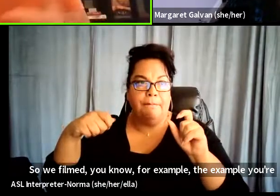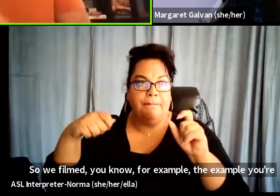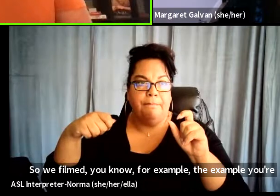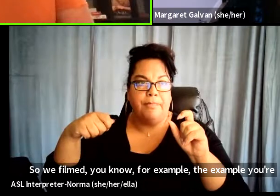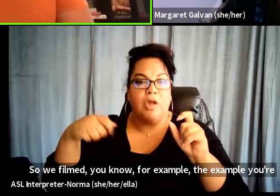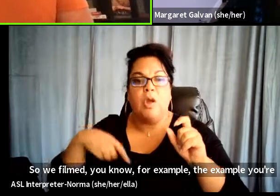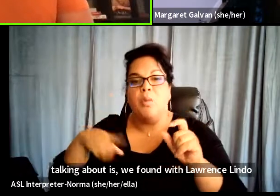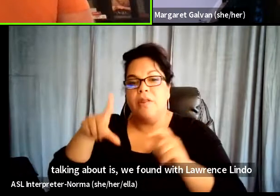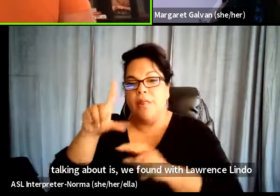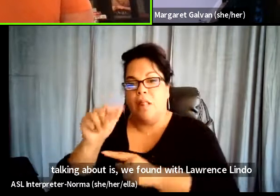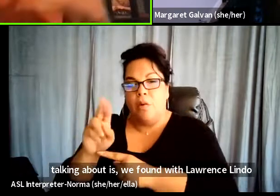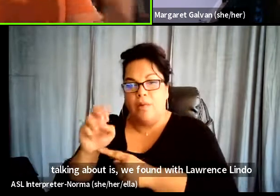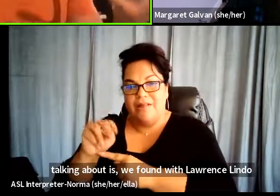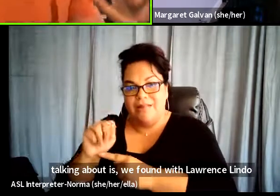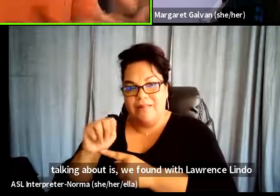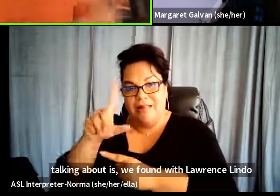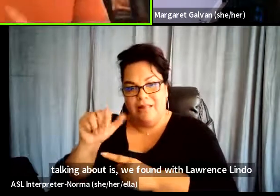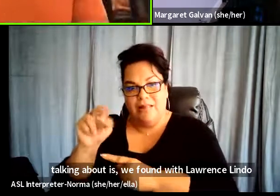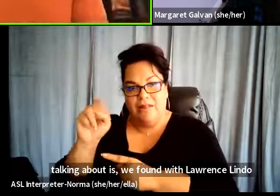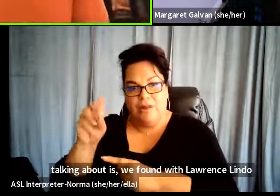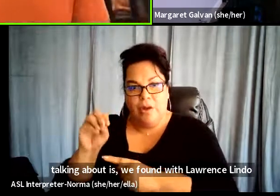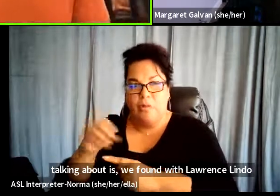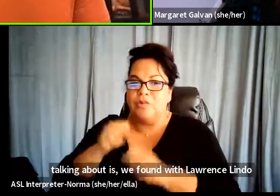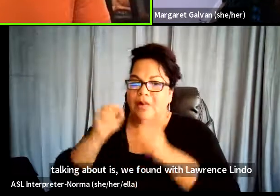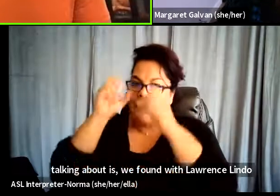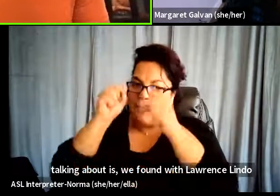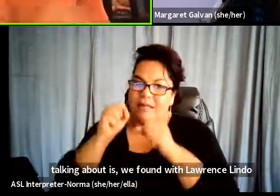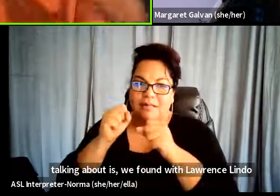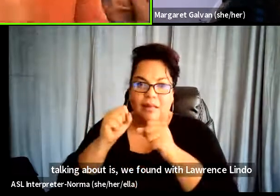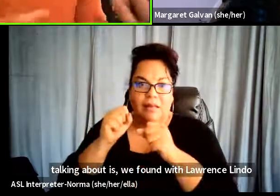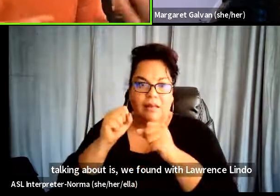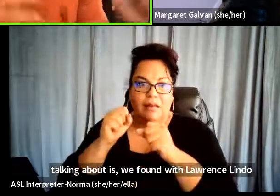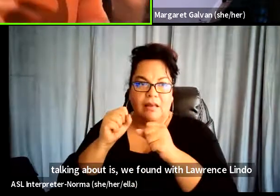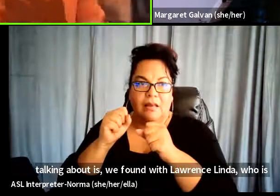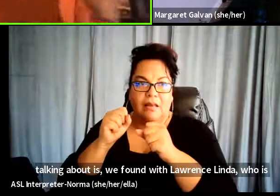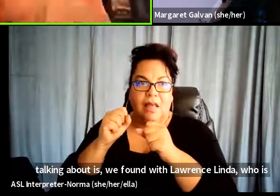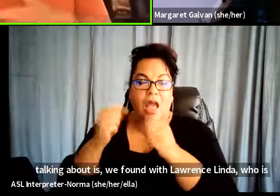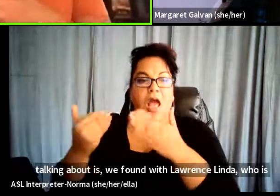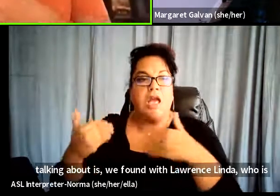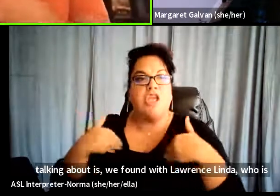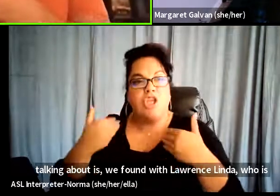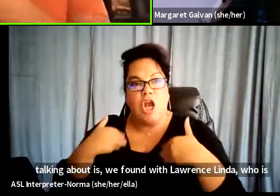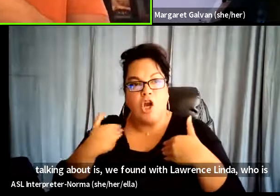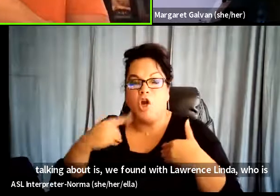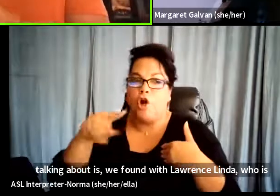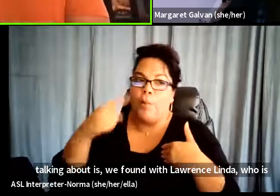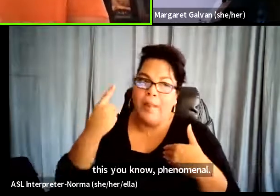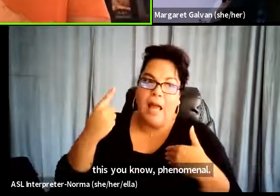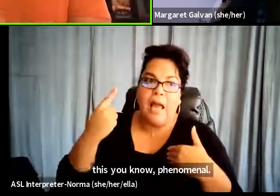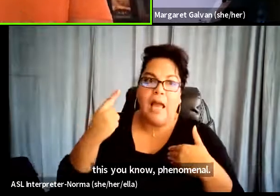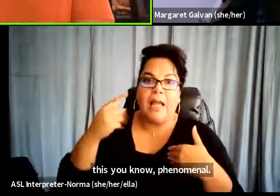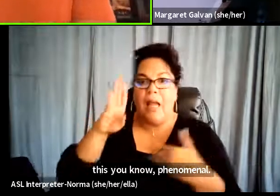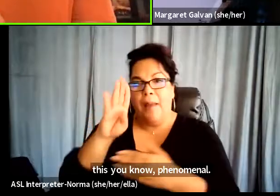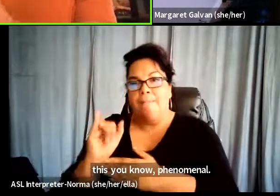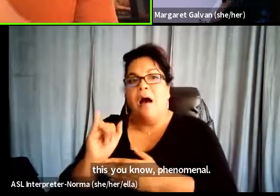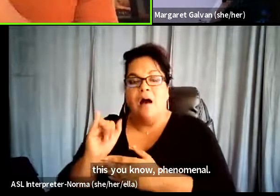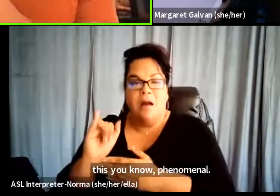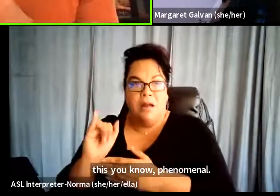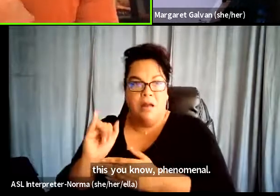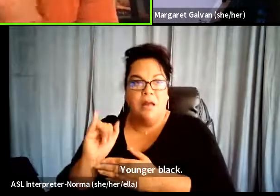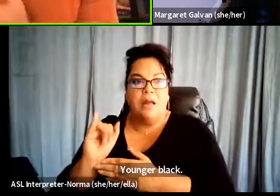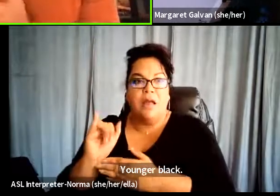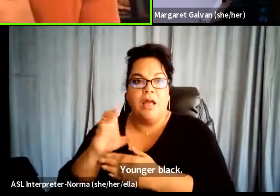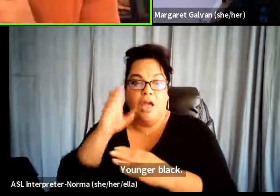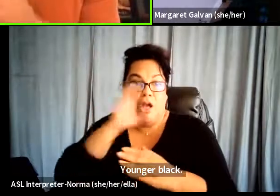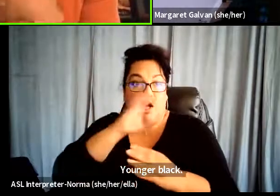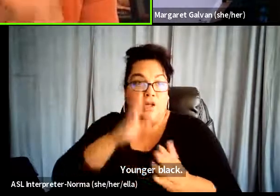Lawrence Lindell, uh, who's this, you know, phenomenal, um, uh, younger, uh, black, uh, bisexual cartoonist, um,